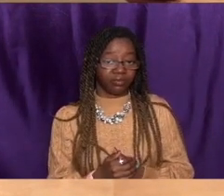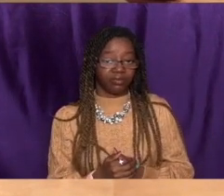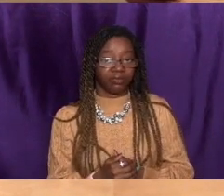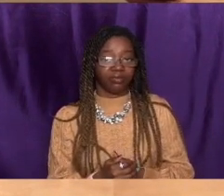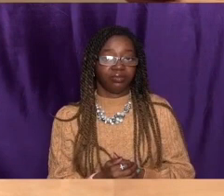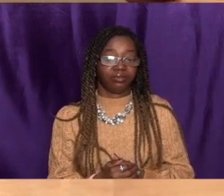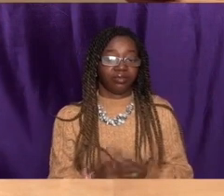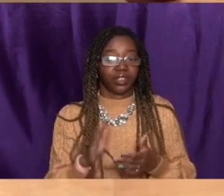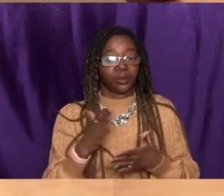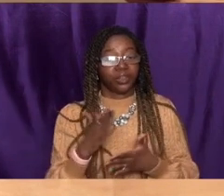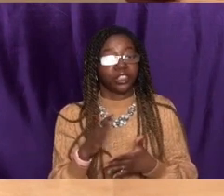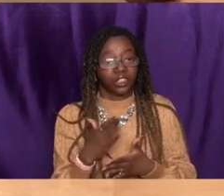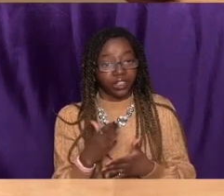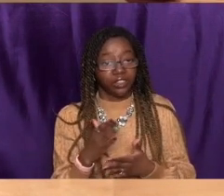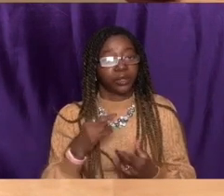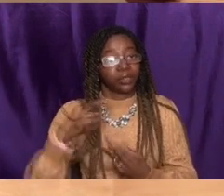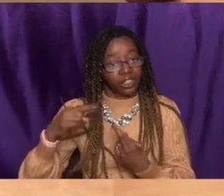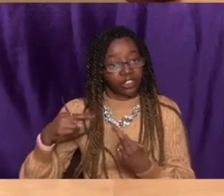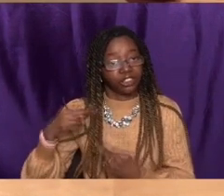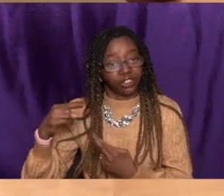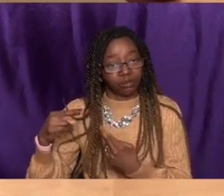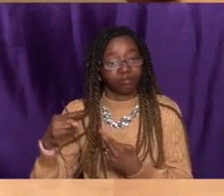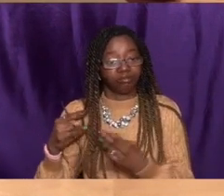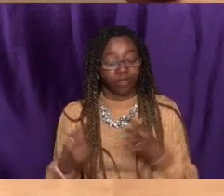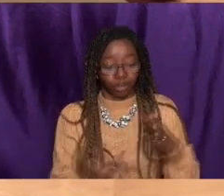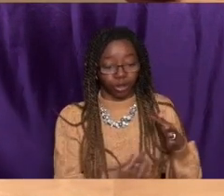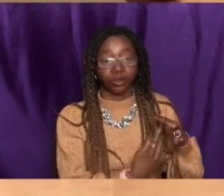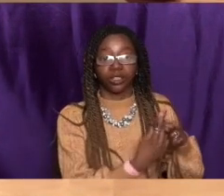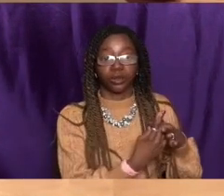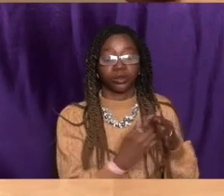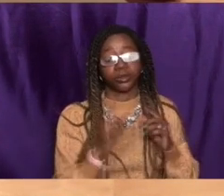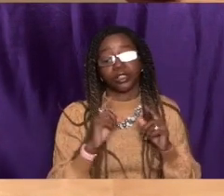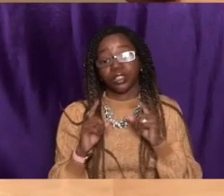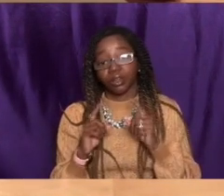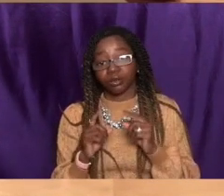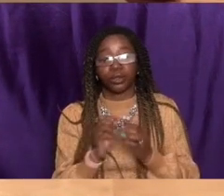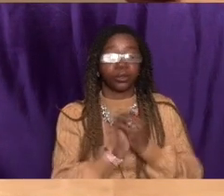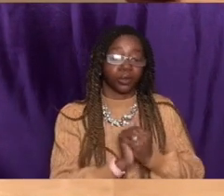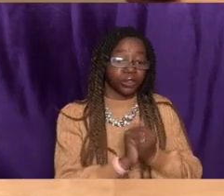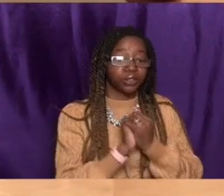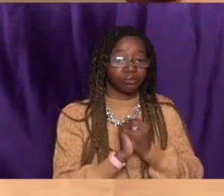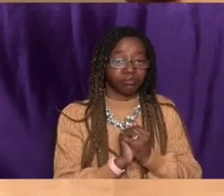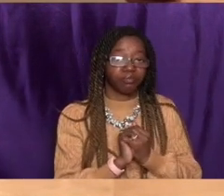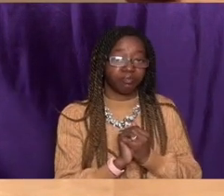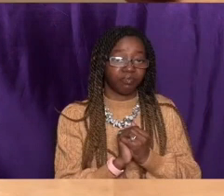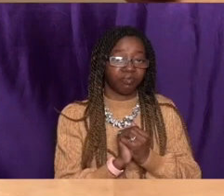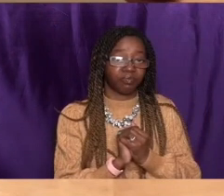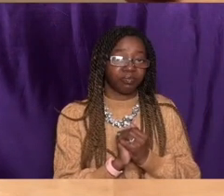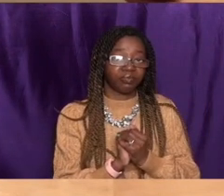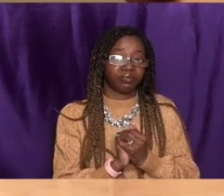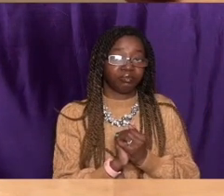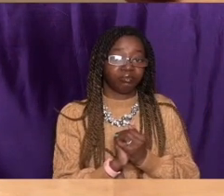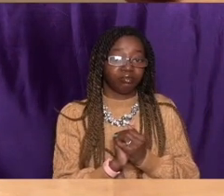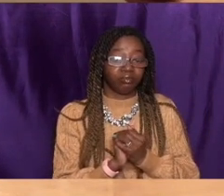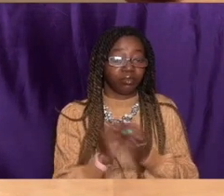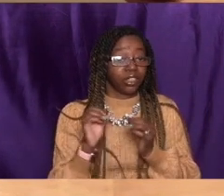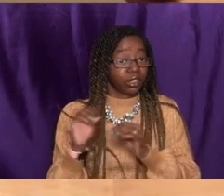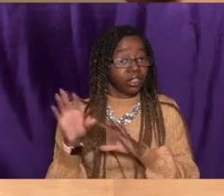And we share that kind of bond. He showed up, we spoke, he worshiped, and then he